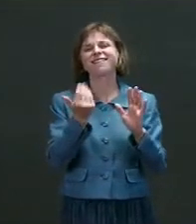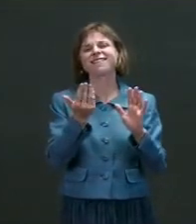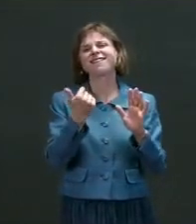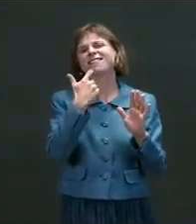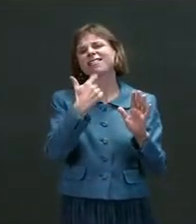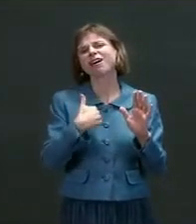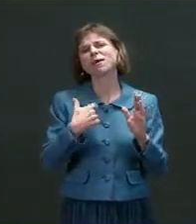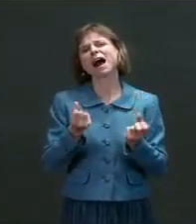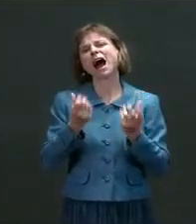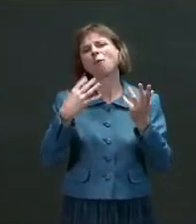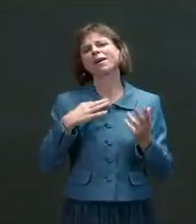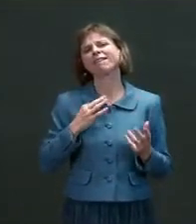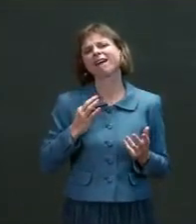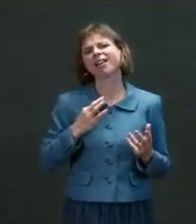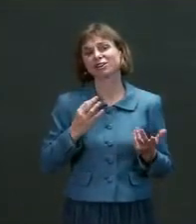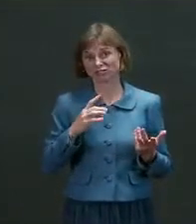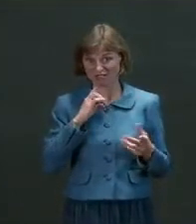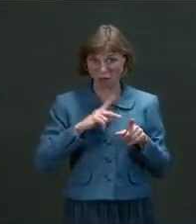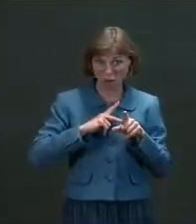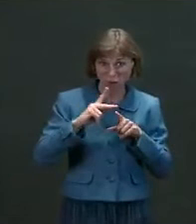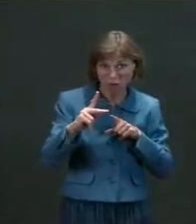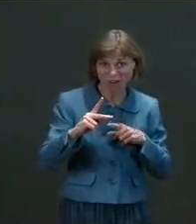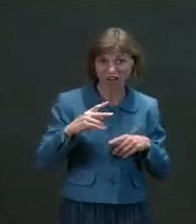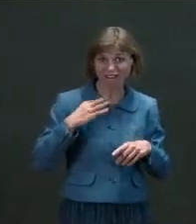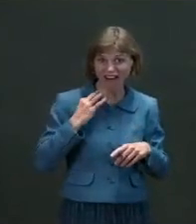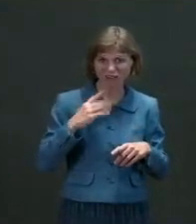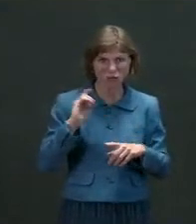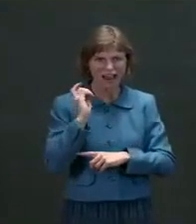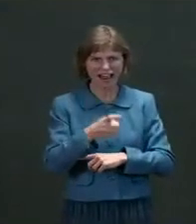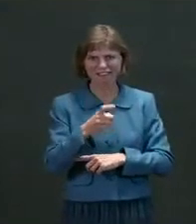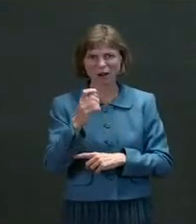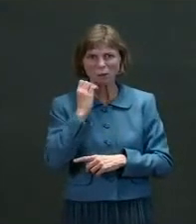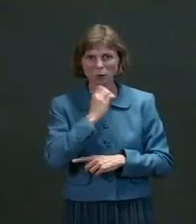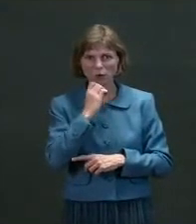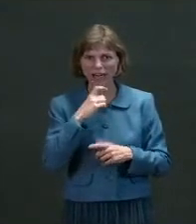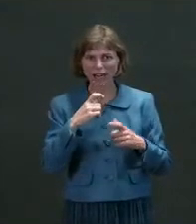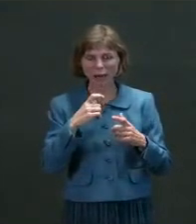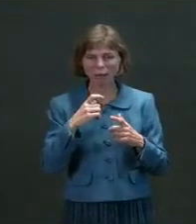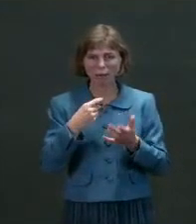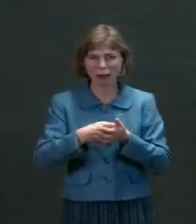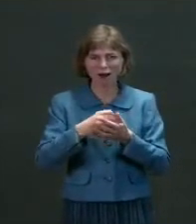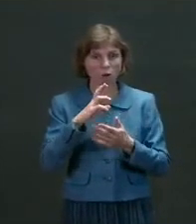number of volunteers. Are these pure volunteers? They get per diem, or are they pure volunteers?